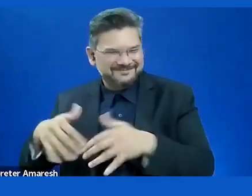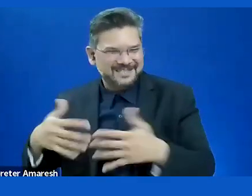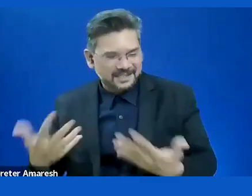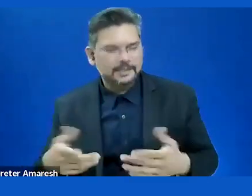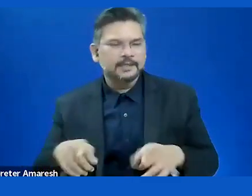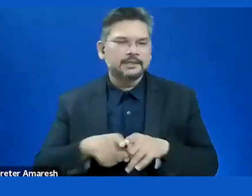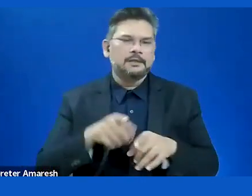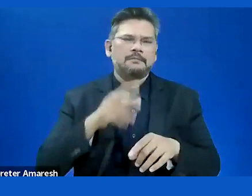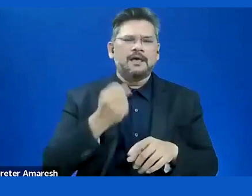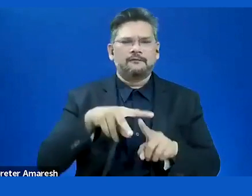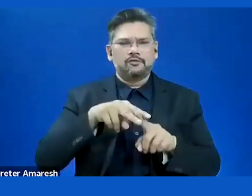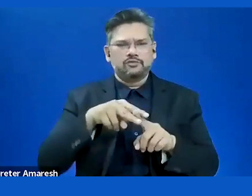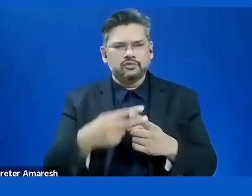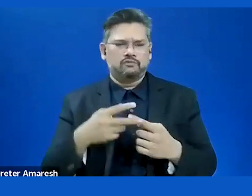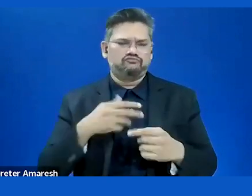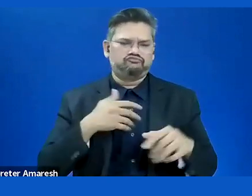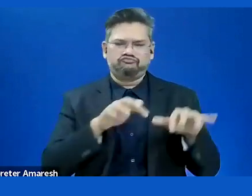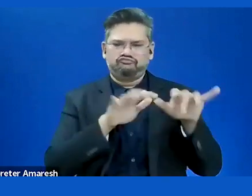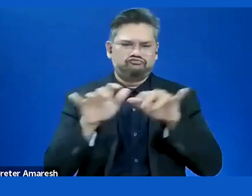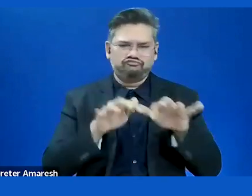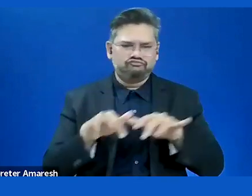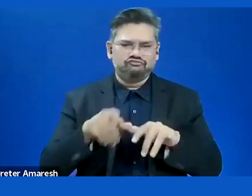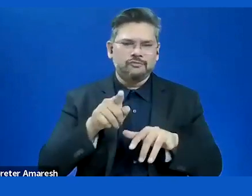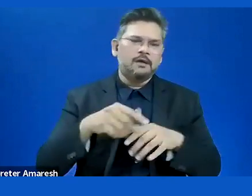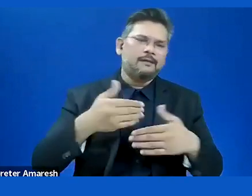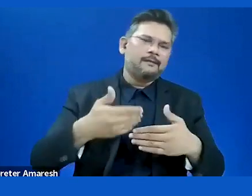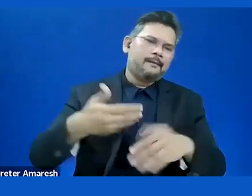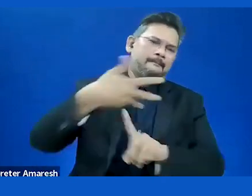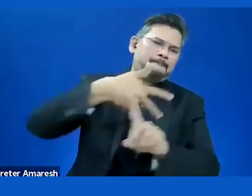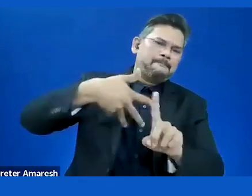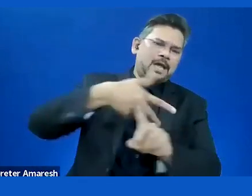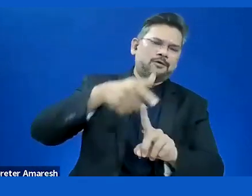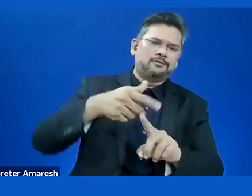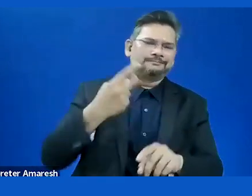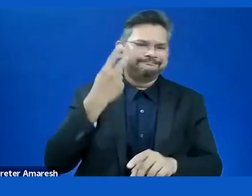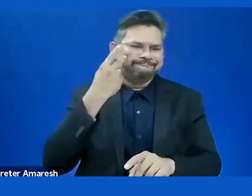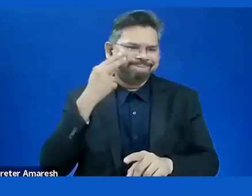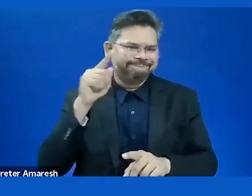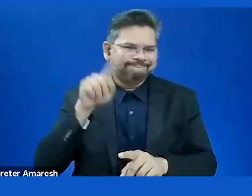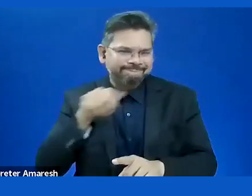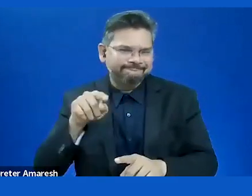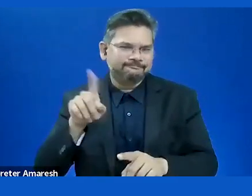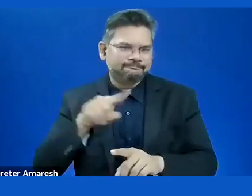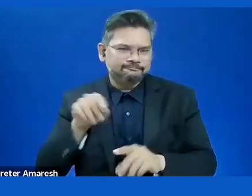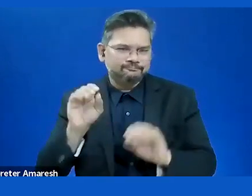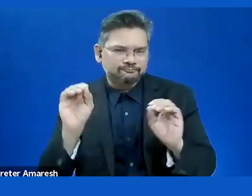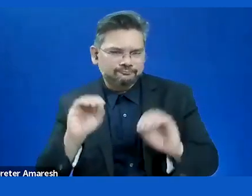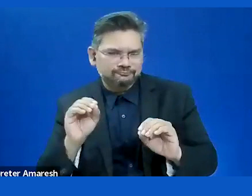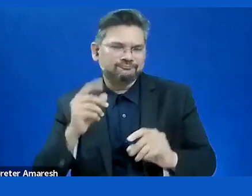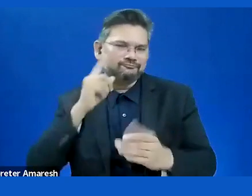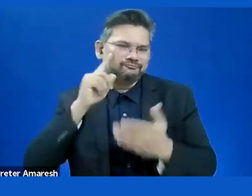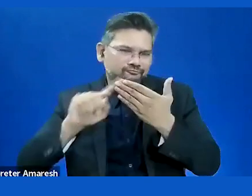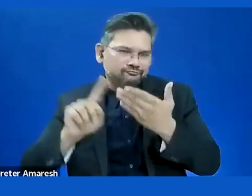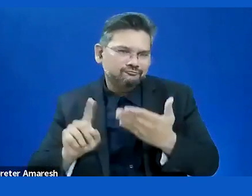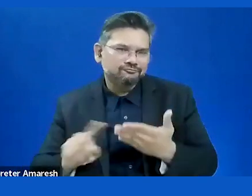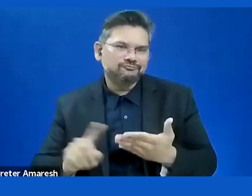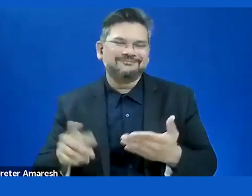automatically, like X that Wilco is working on. Like there's lots of really good tools to help developers get it right,